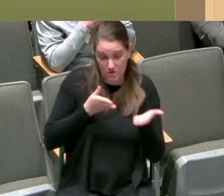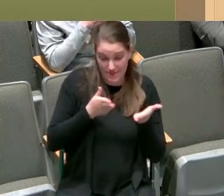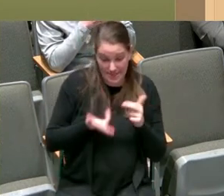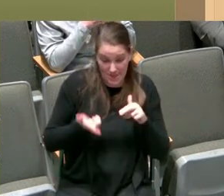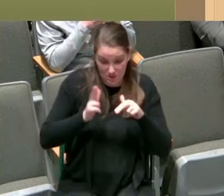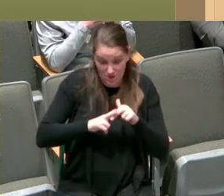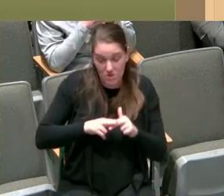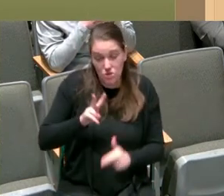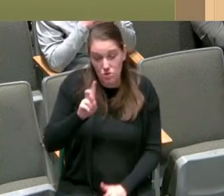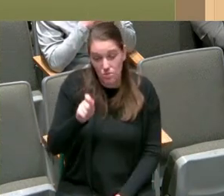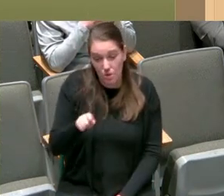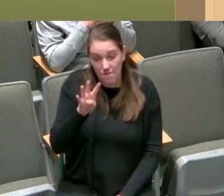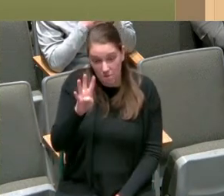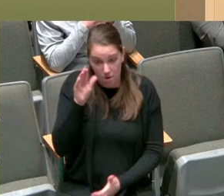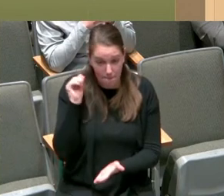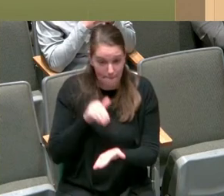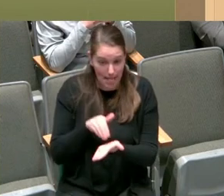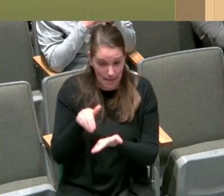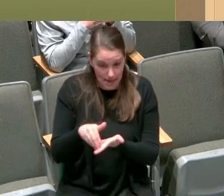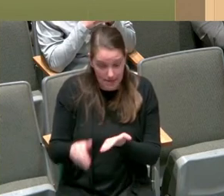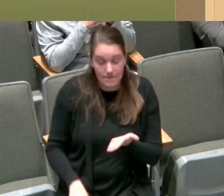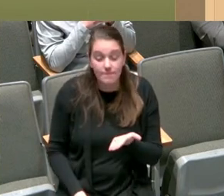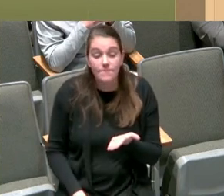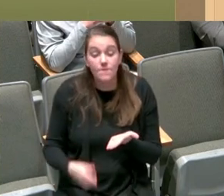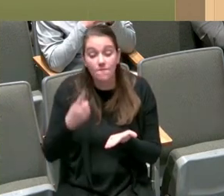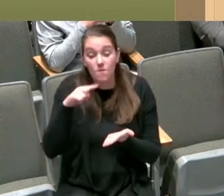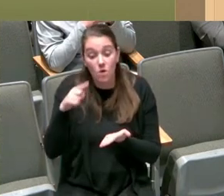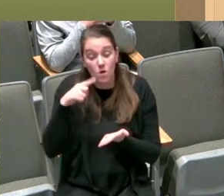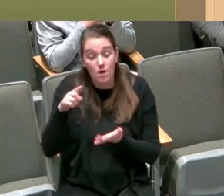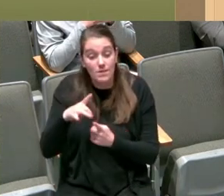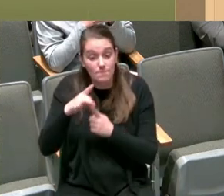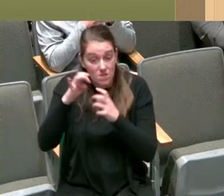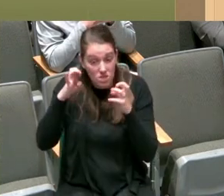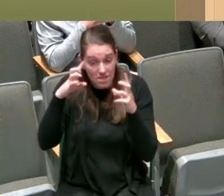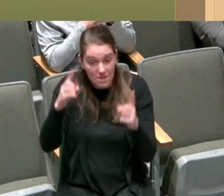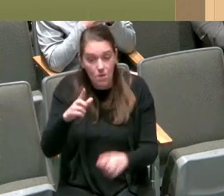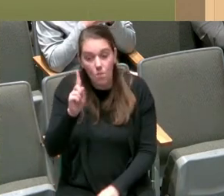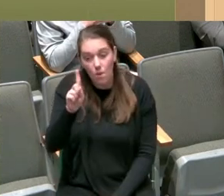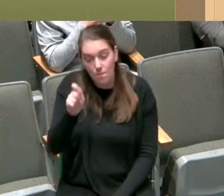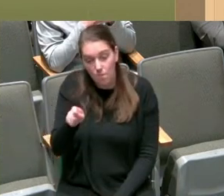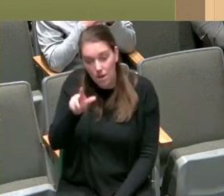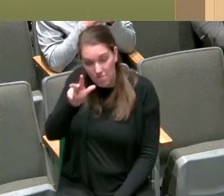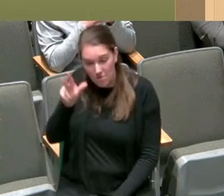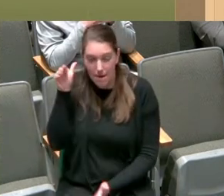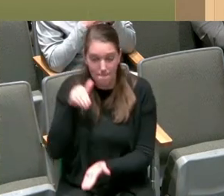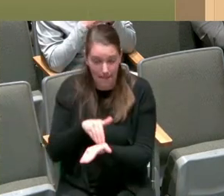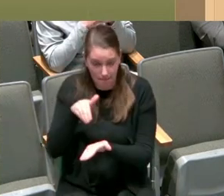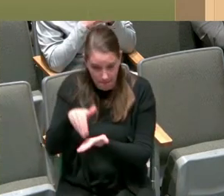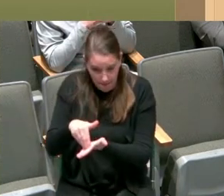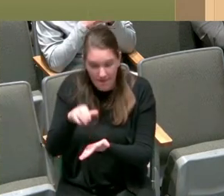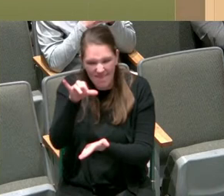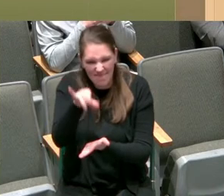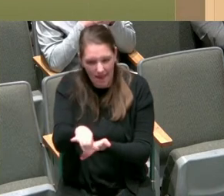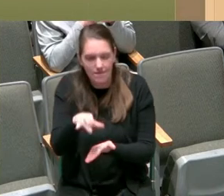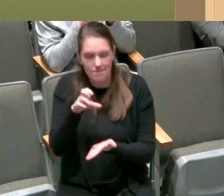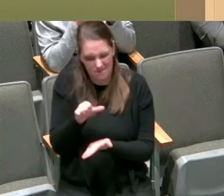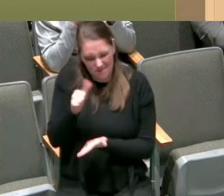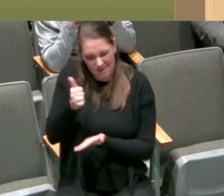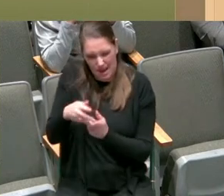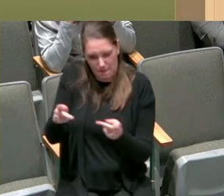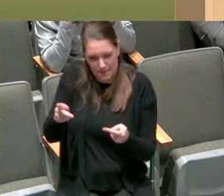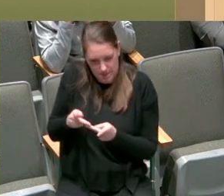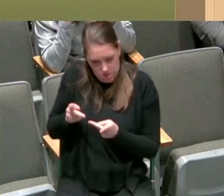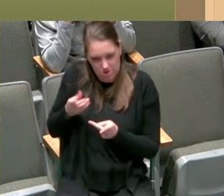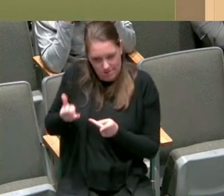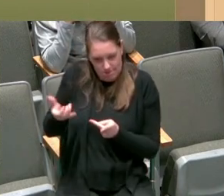is 2.4 million for special education is 1.3 million that's the 10 positions